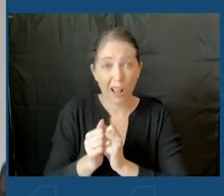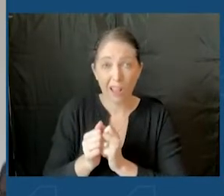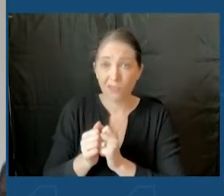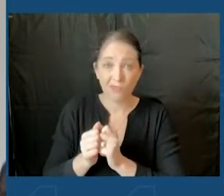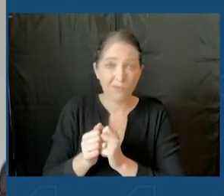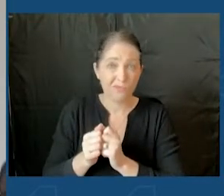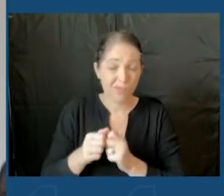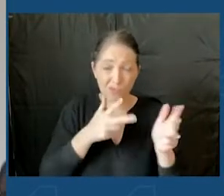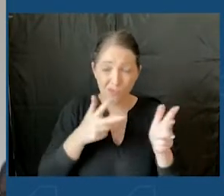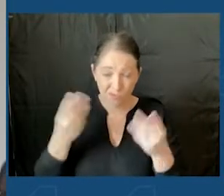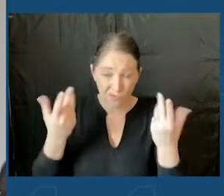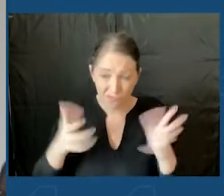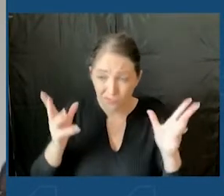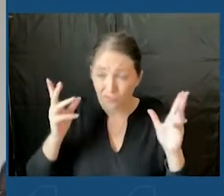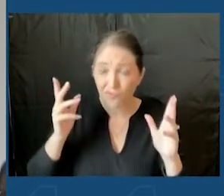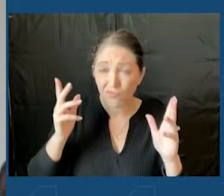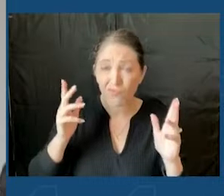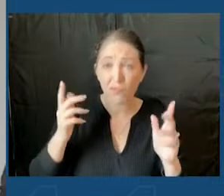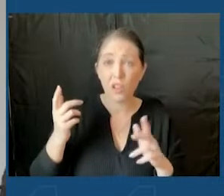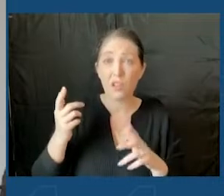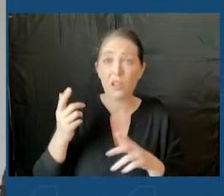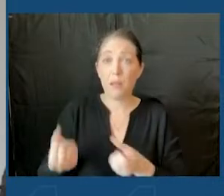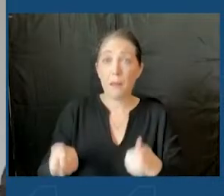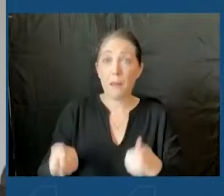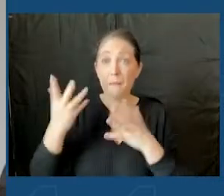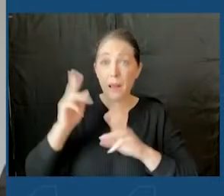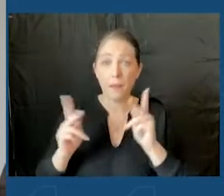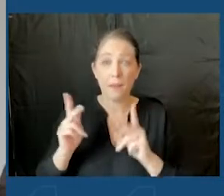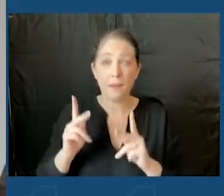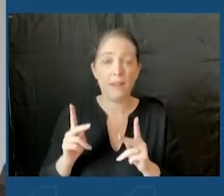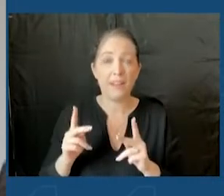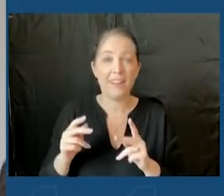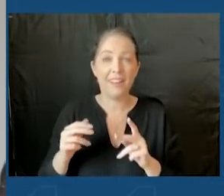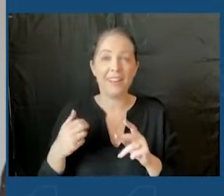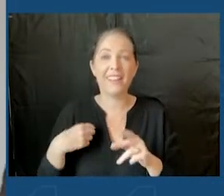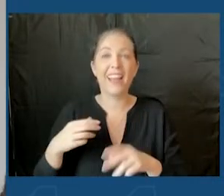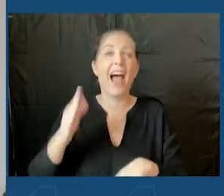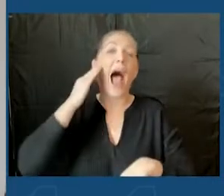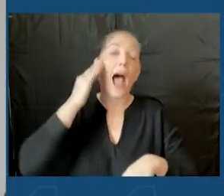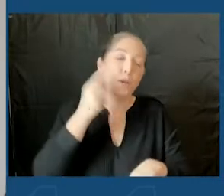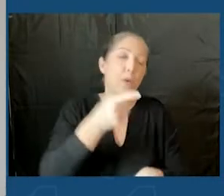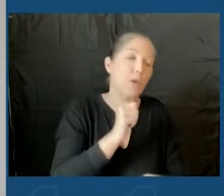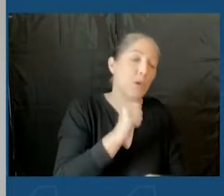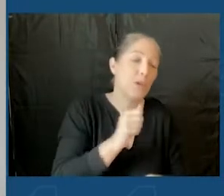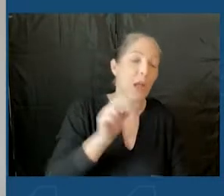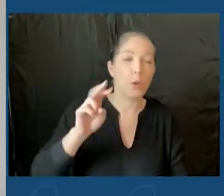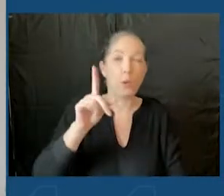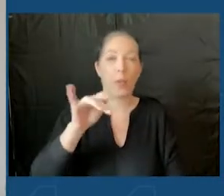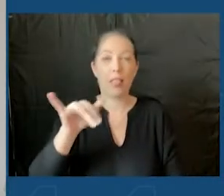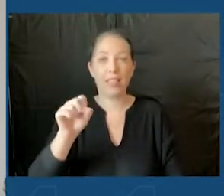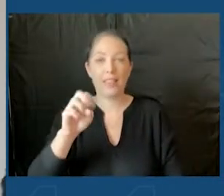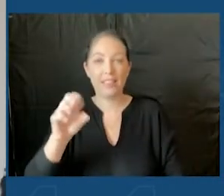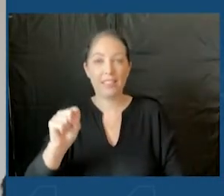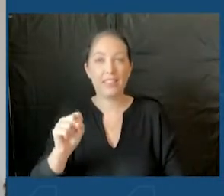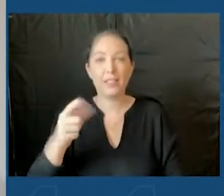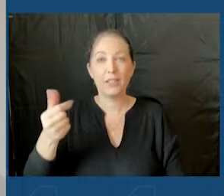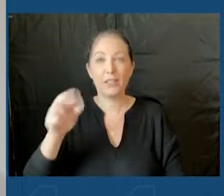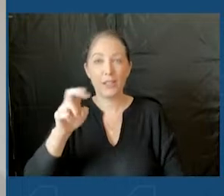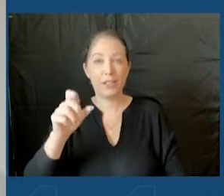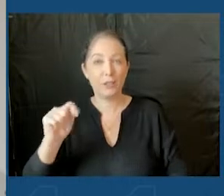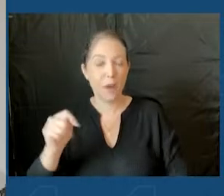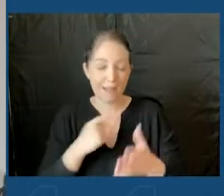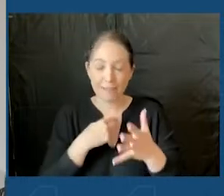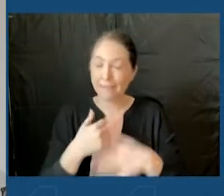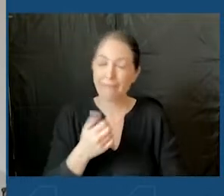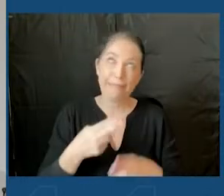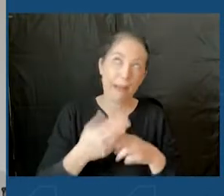Ulysses Grant was there. Ulysses Wingo, I'm sorry, Ulysses. I know another Ulysses Grant. I know Ulysses Wingo too. I know a lot of Ulysses.